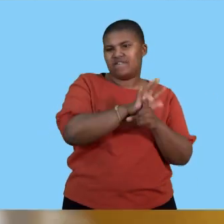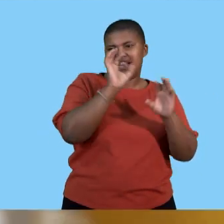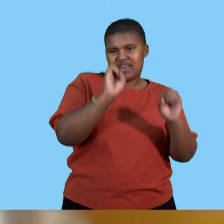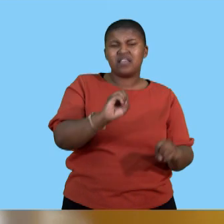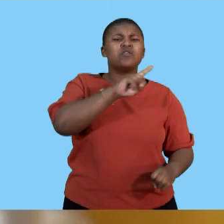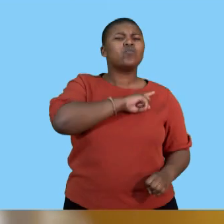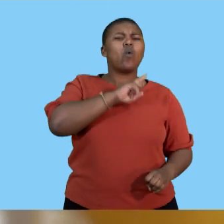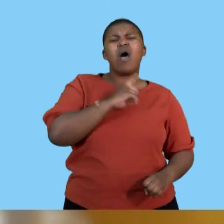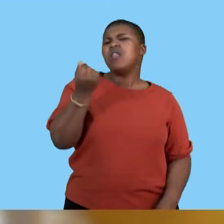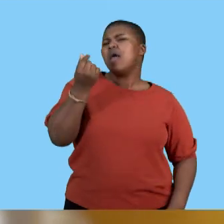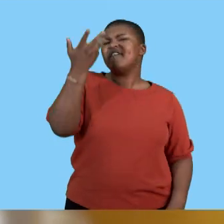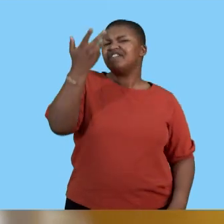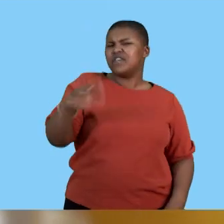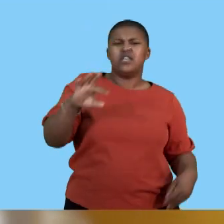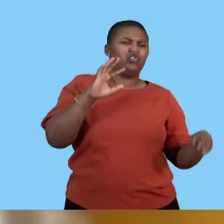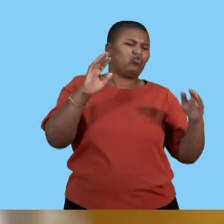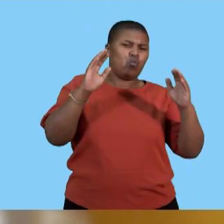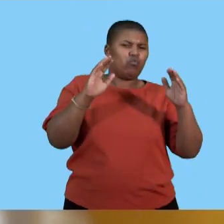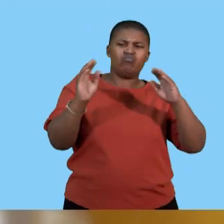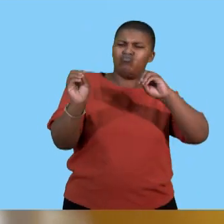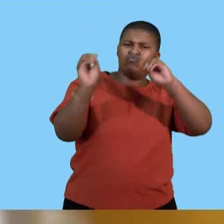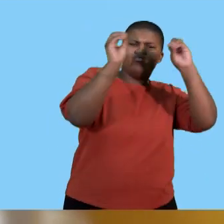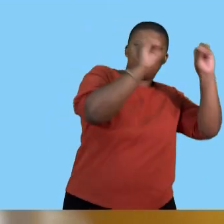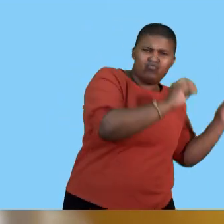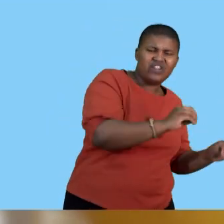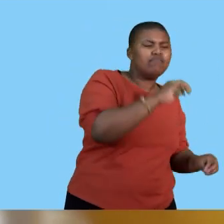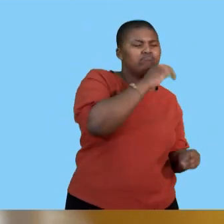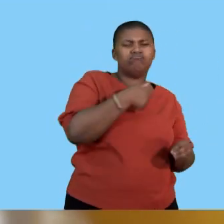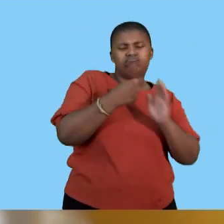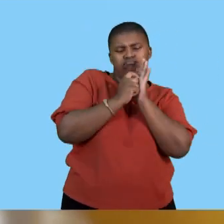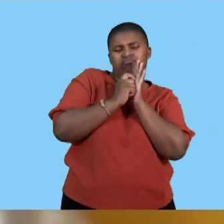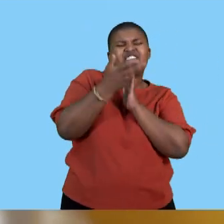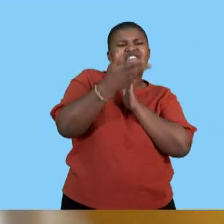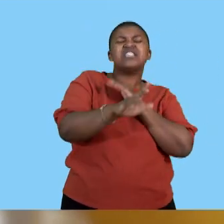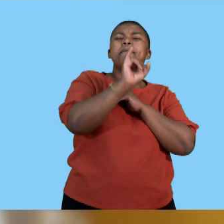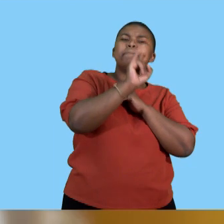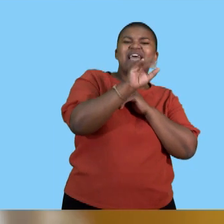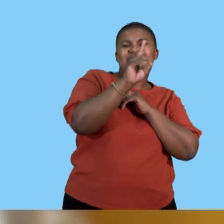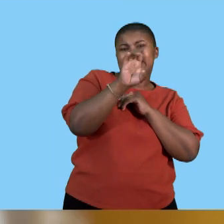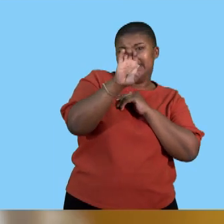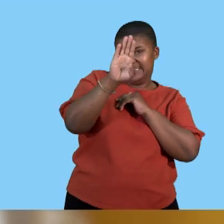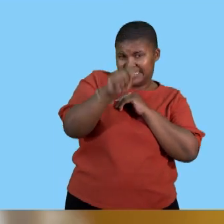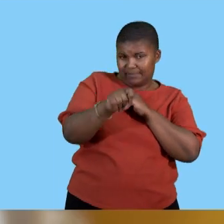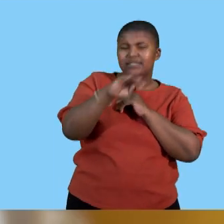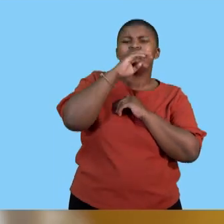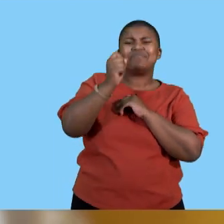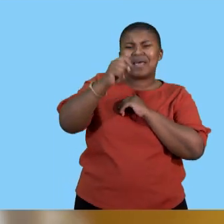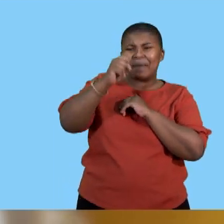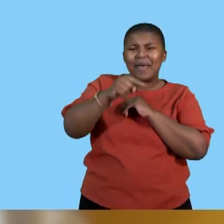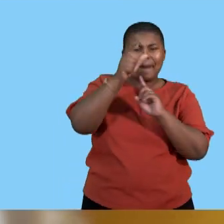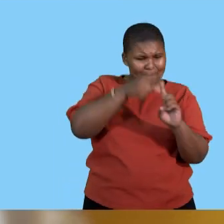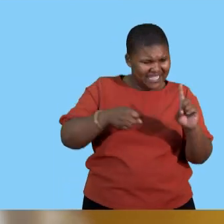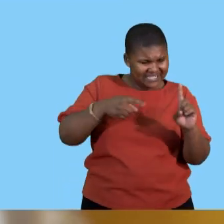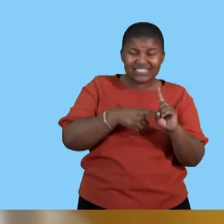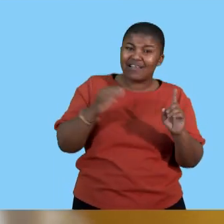because that amount was already removed the moment we wrote him off as a bad debt. So the moment that particular